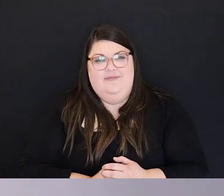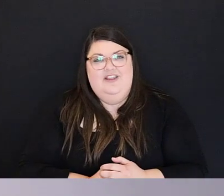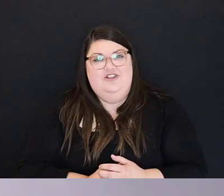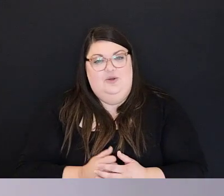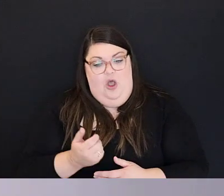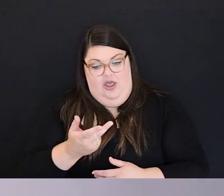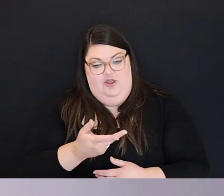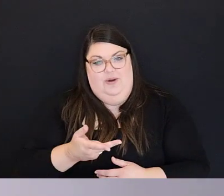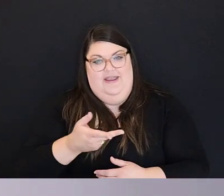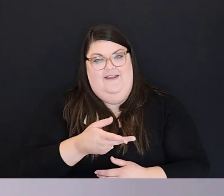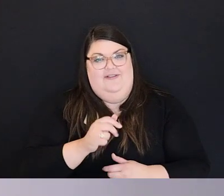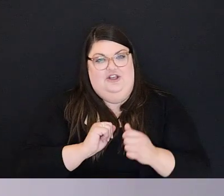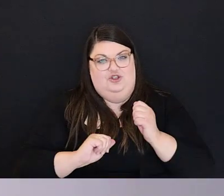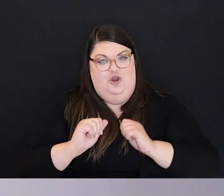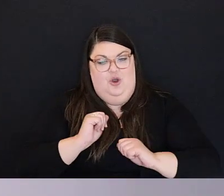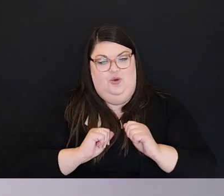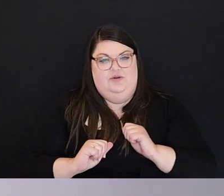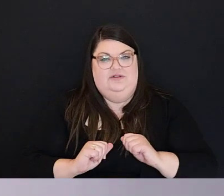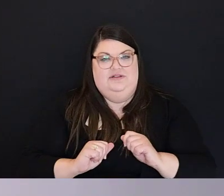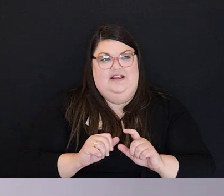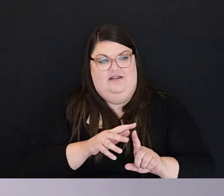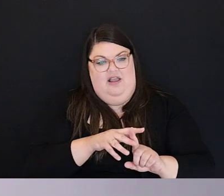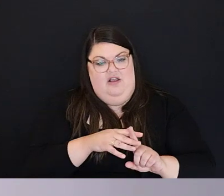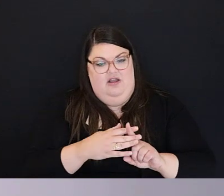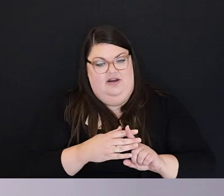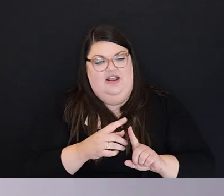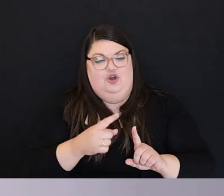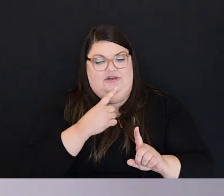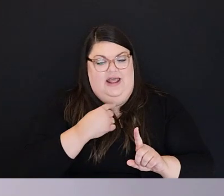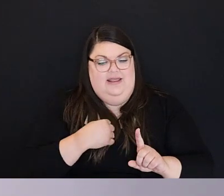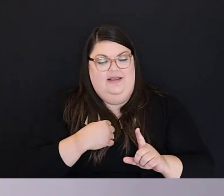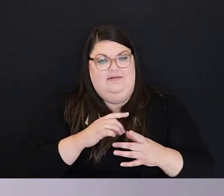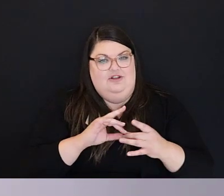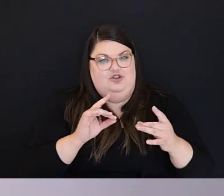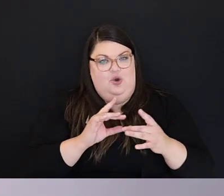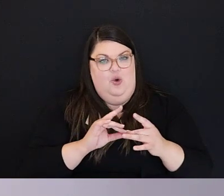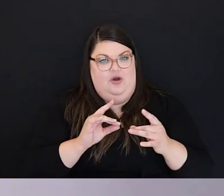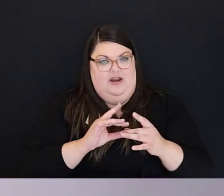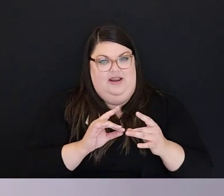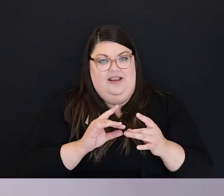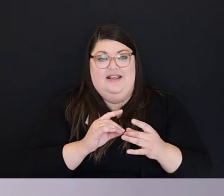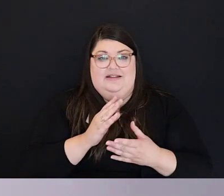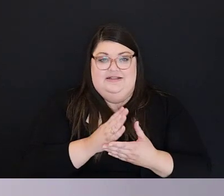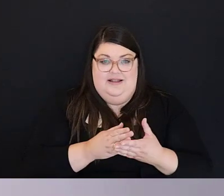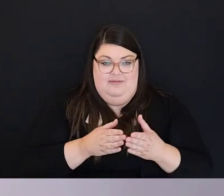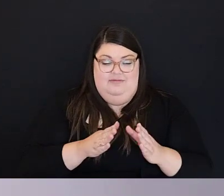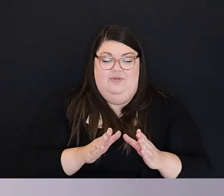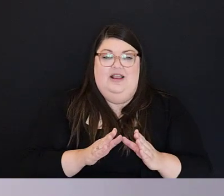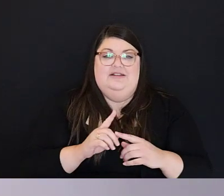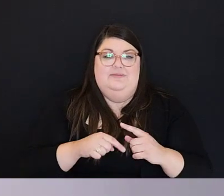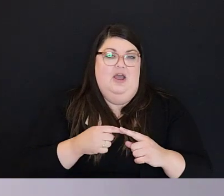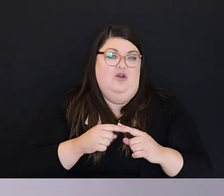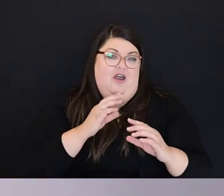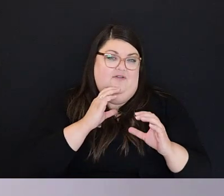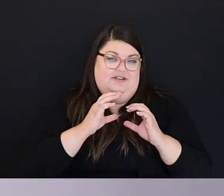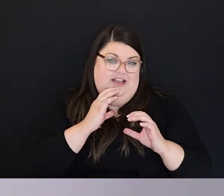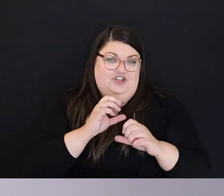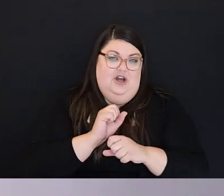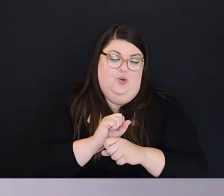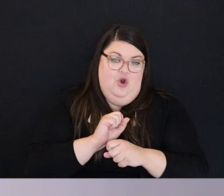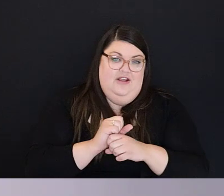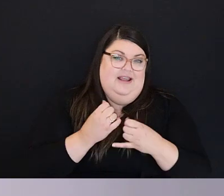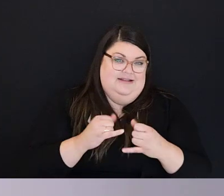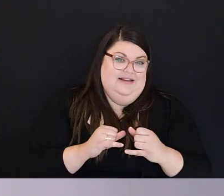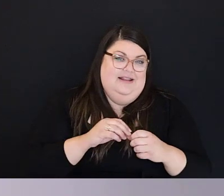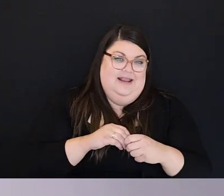three of these shows, where it is like, you know, you're telling a story. You're telling a story in some cases of conversations and works that's